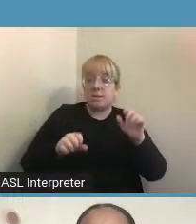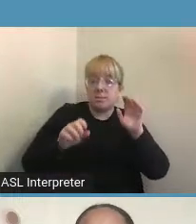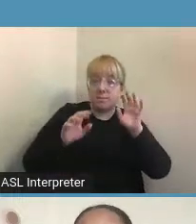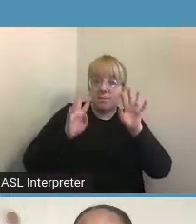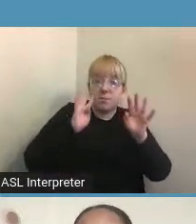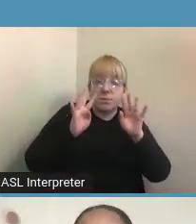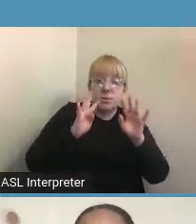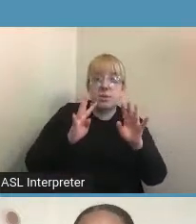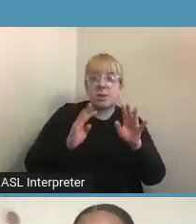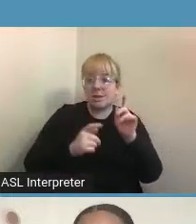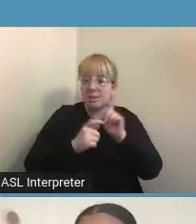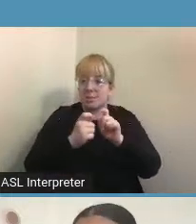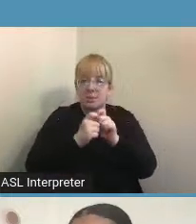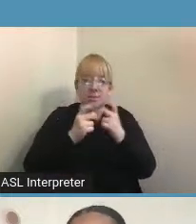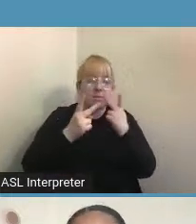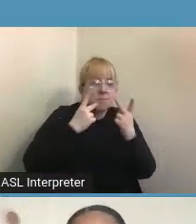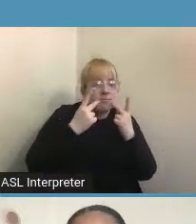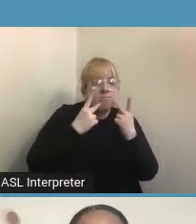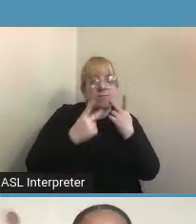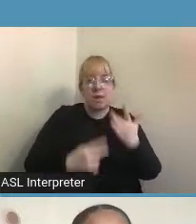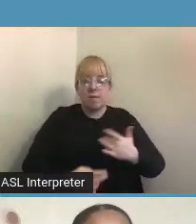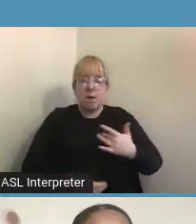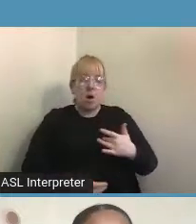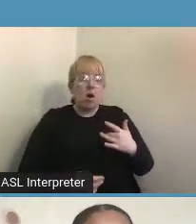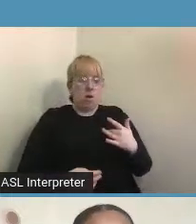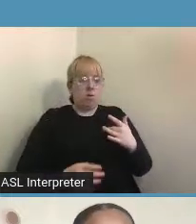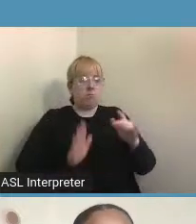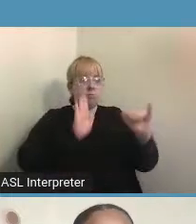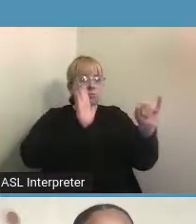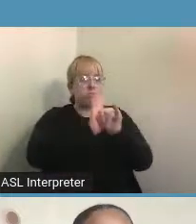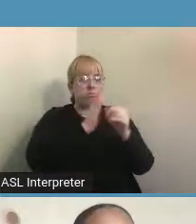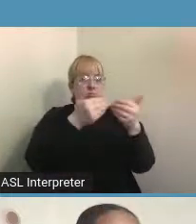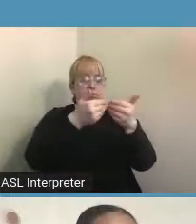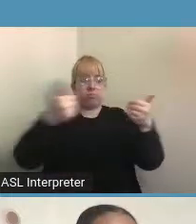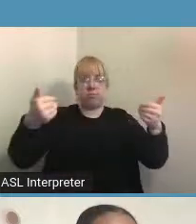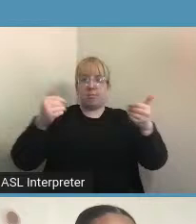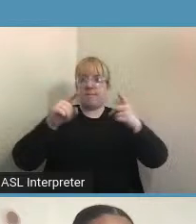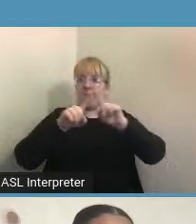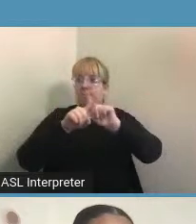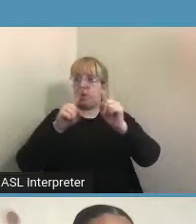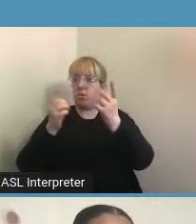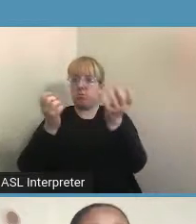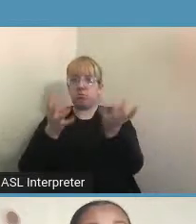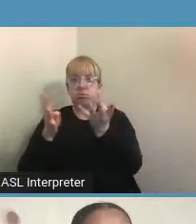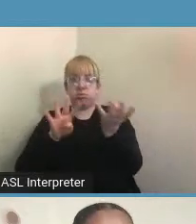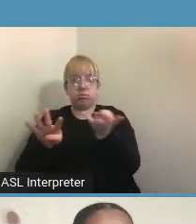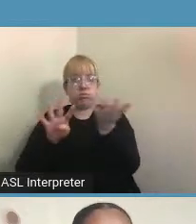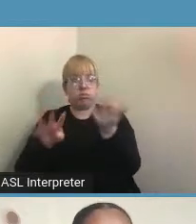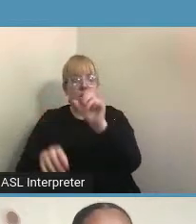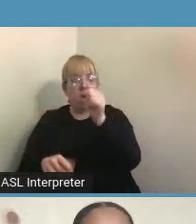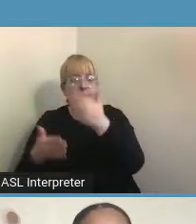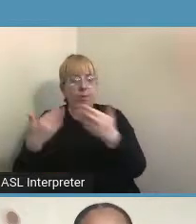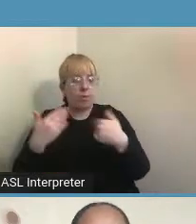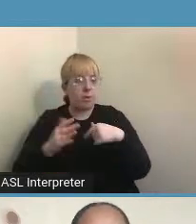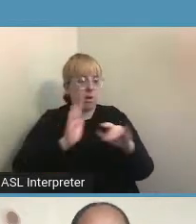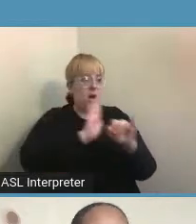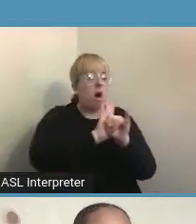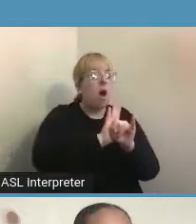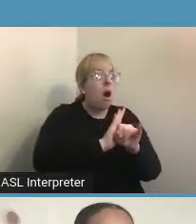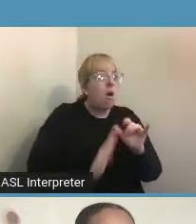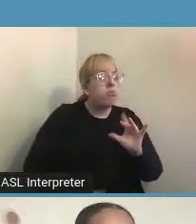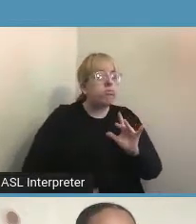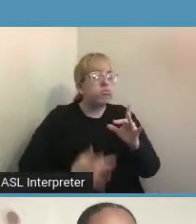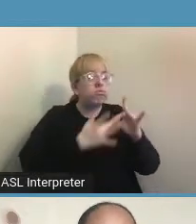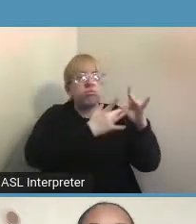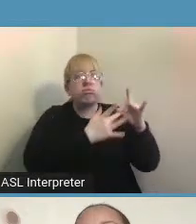feel that can identify this campaign separate from your regular content. Or if it's your regular